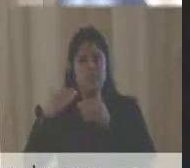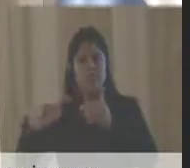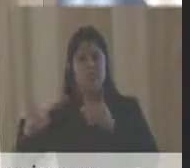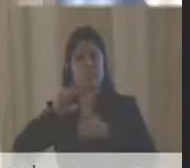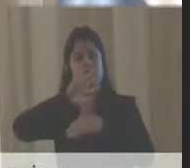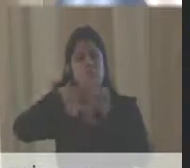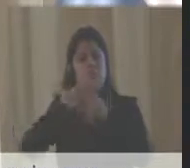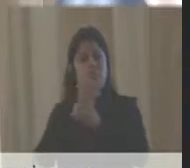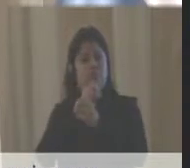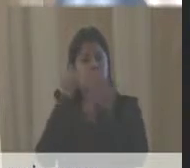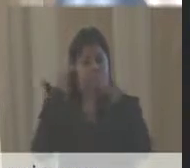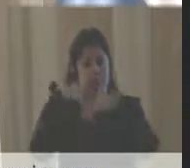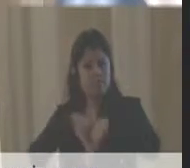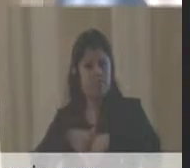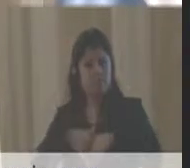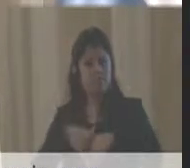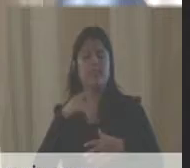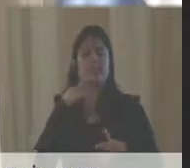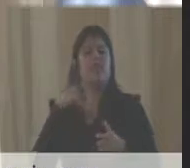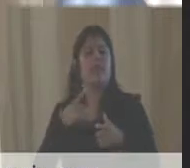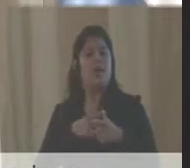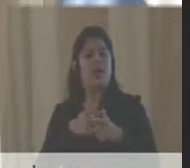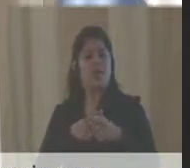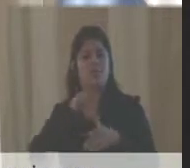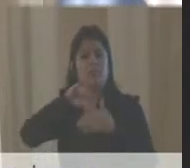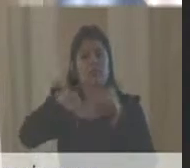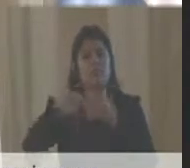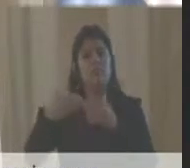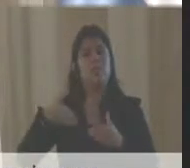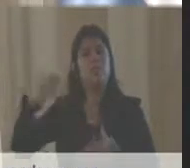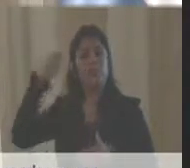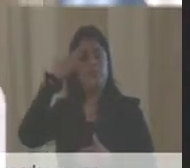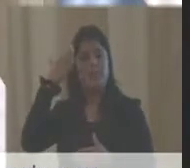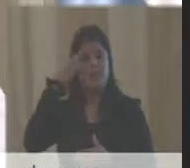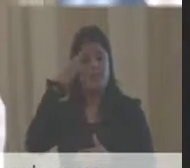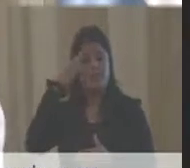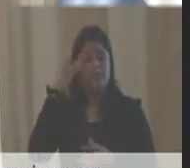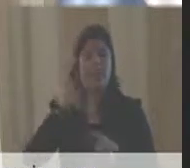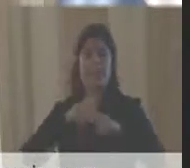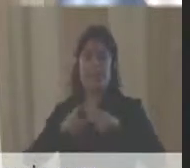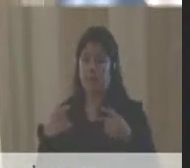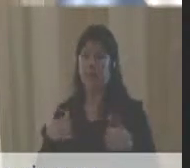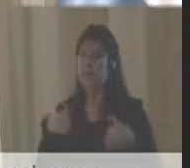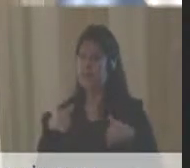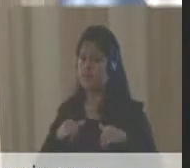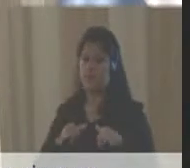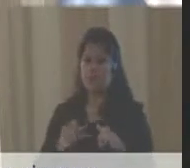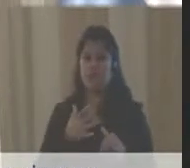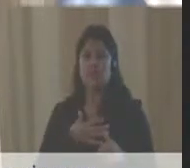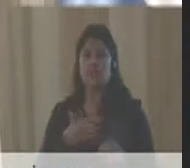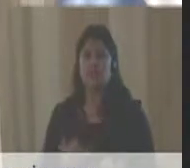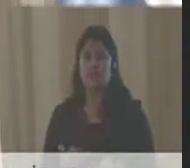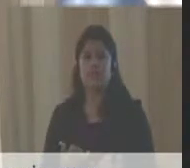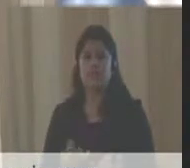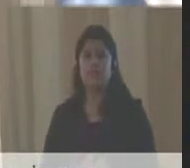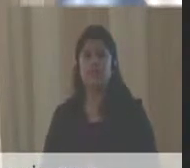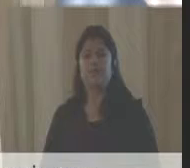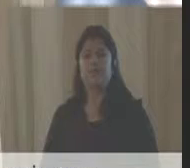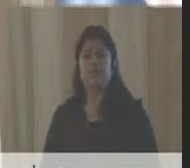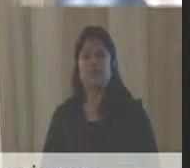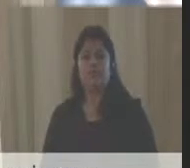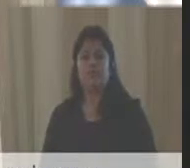and the frequency of the disasters. That we know apparently, but are we doing this?